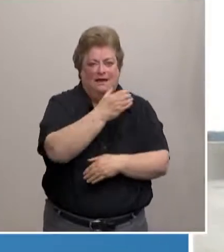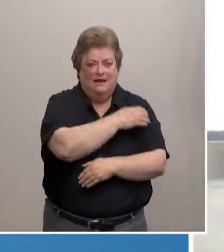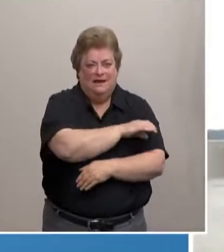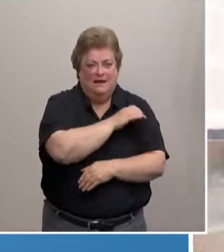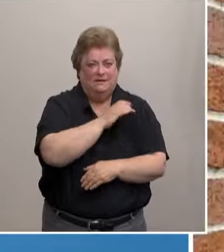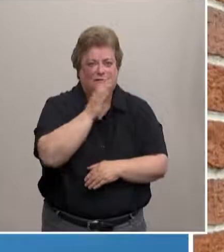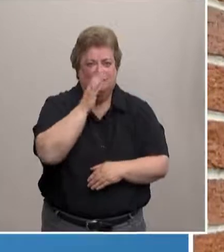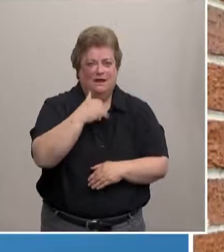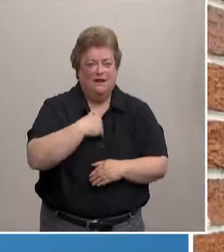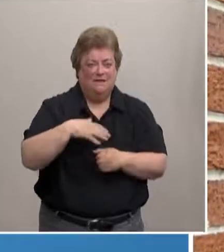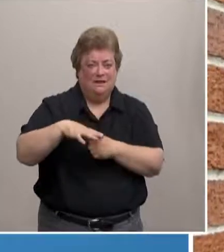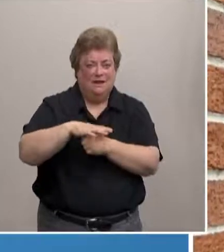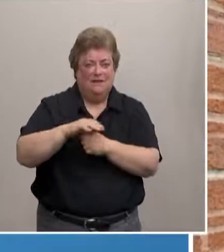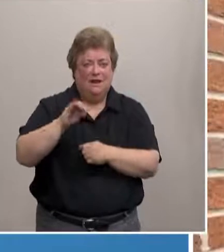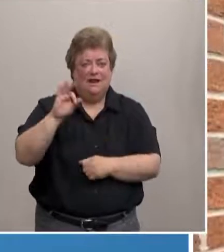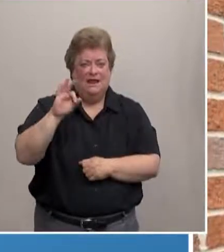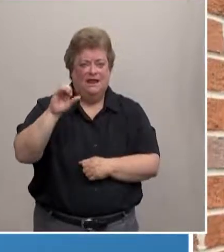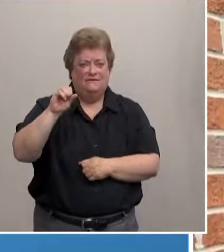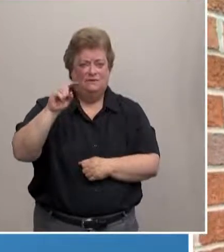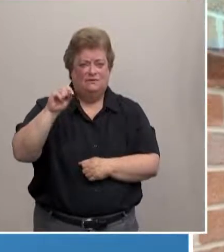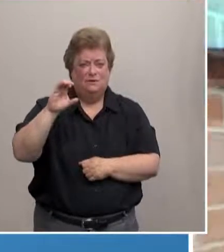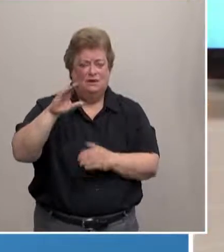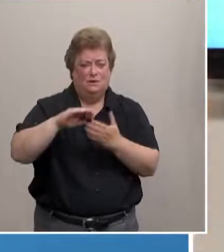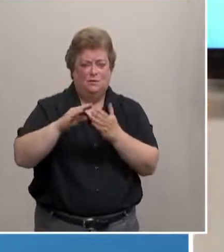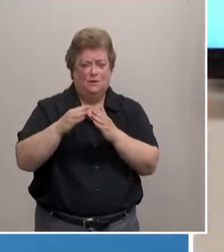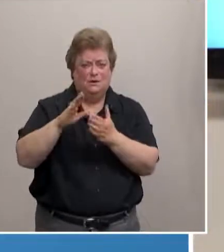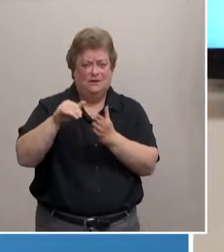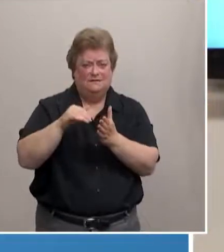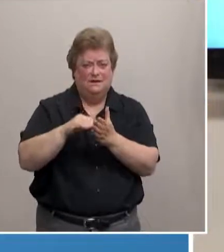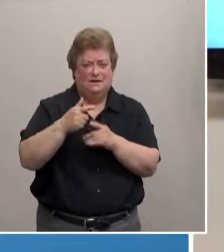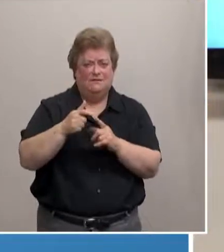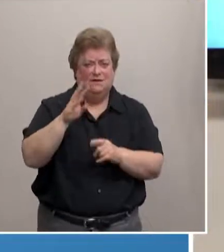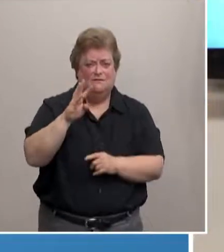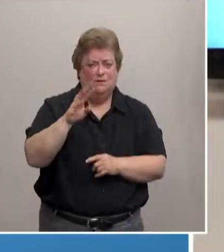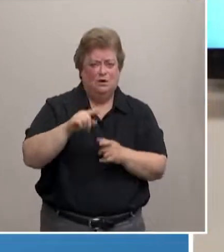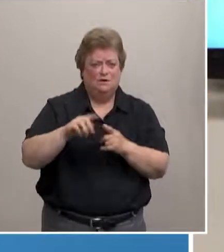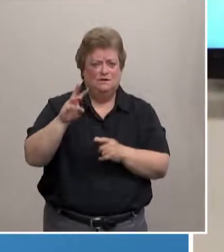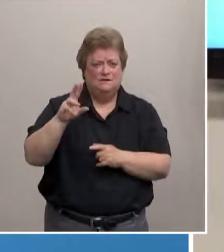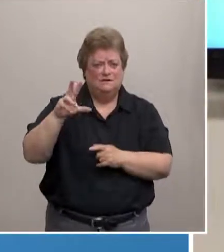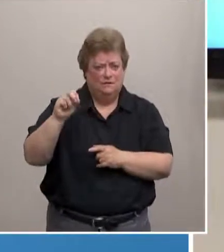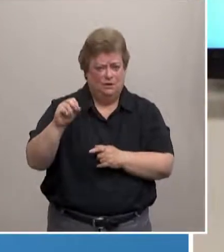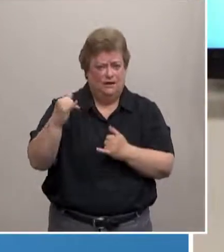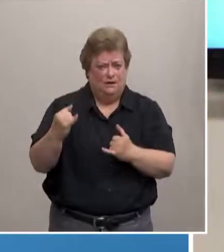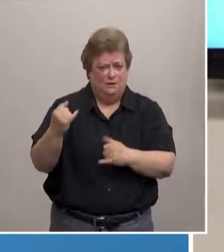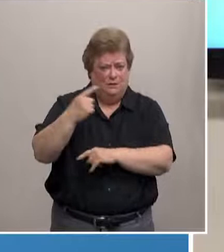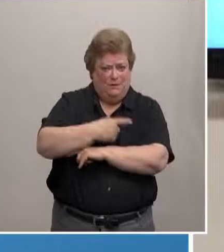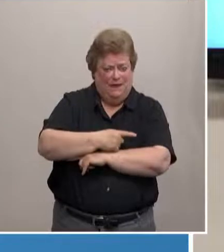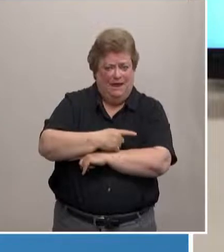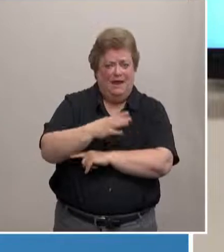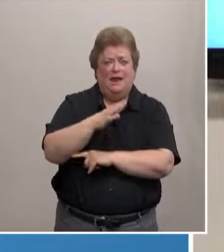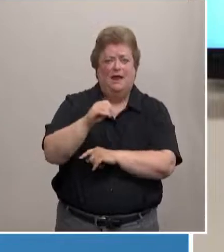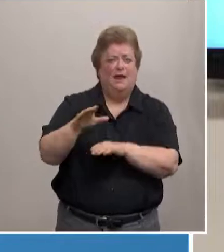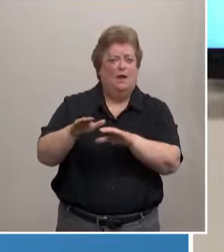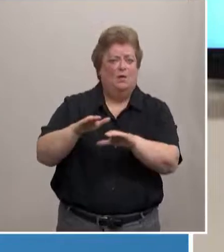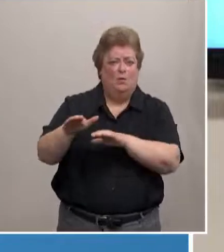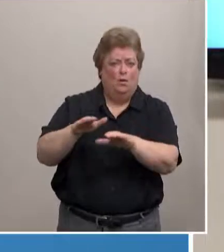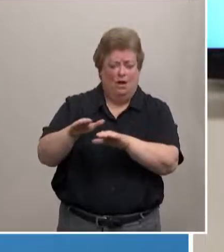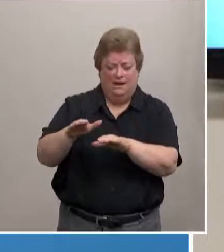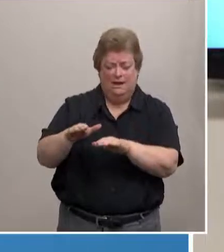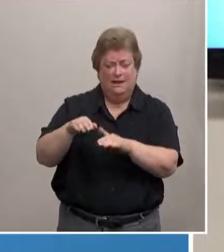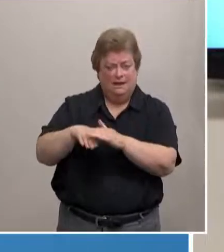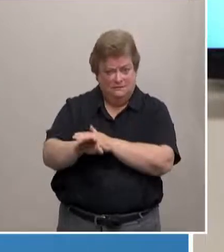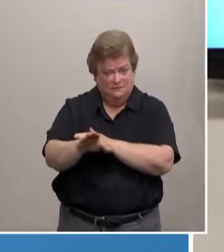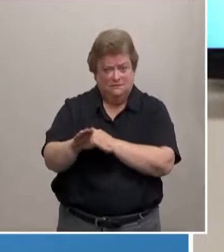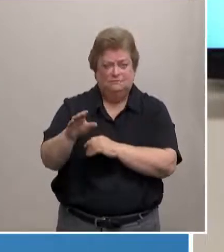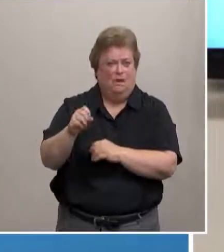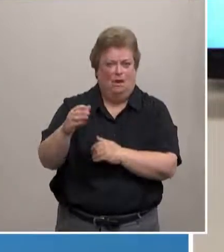neighborhood clinic at the F Street Community Center from 4 to 6:30 p.m. today, and walk-ins